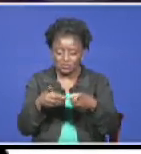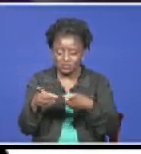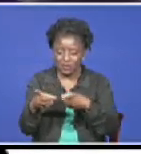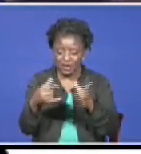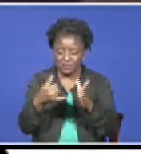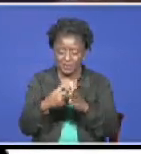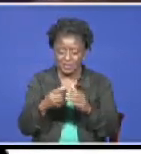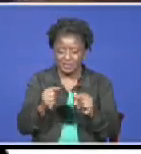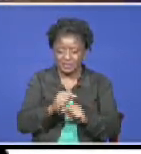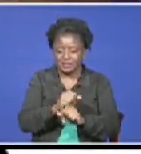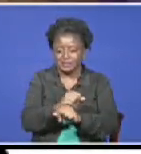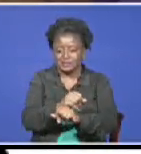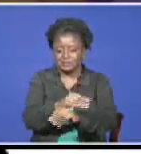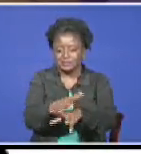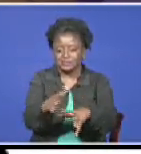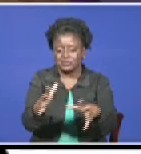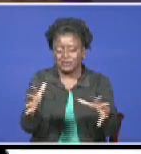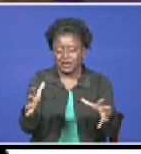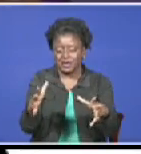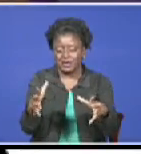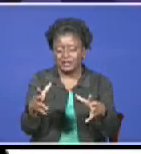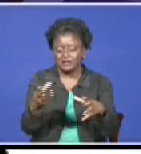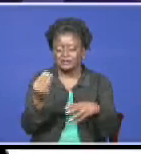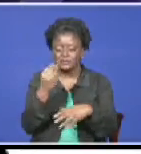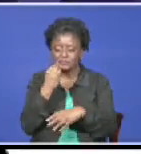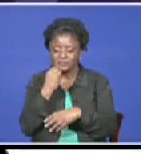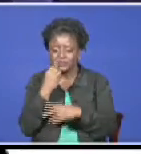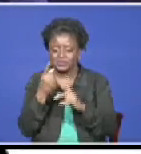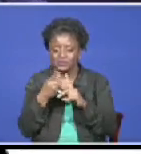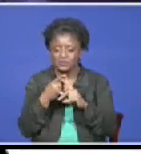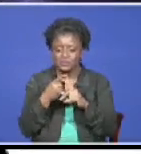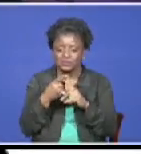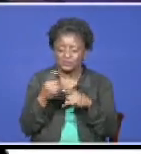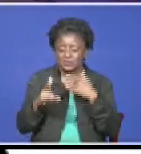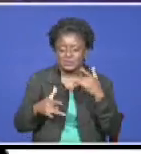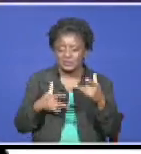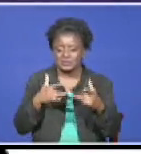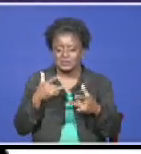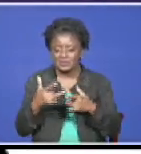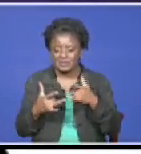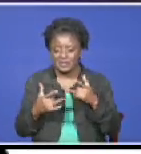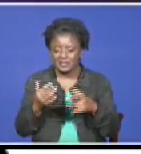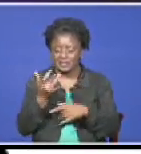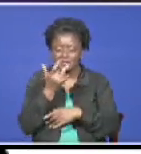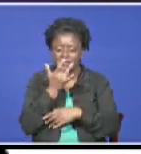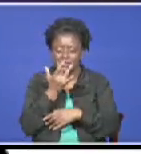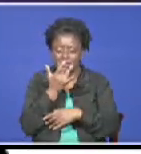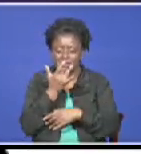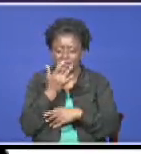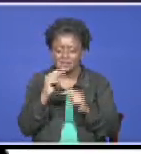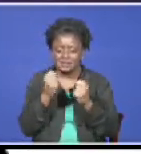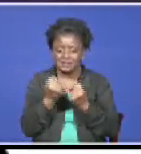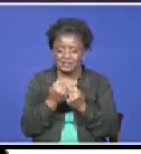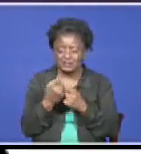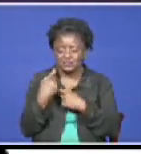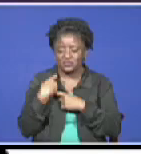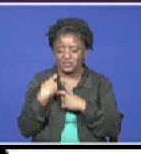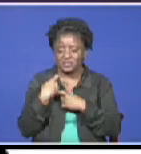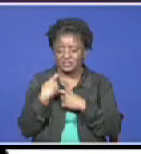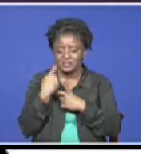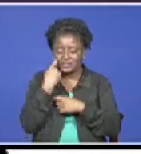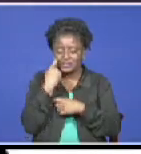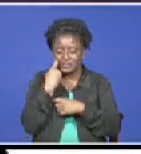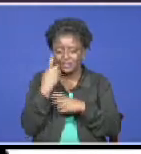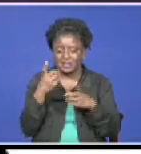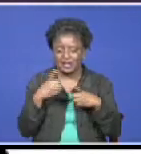culinary eats and drinks to ignite the palate. The Bahamas National Culinary Team recently hosted patrons to a